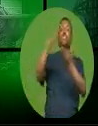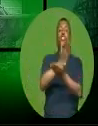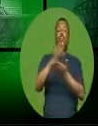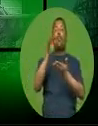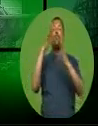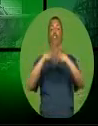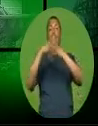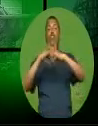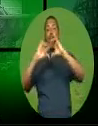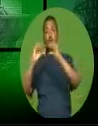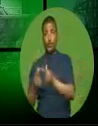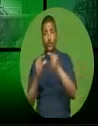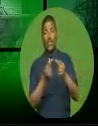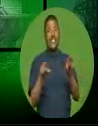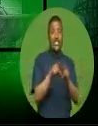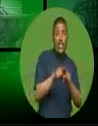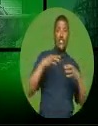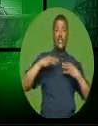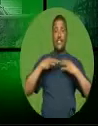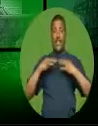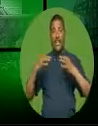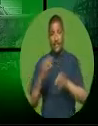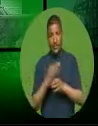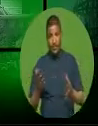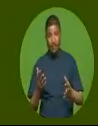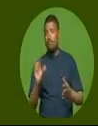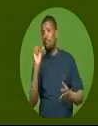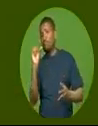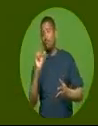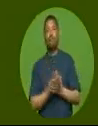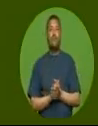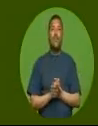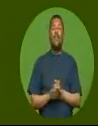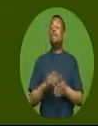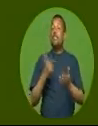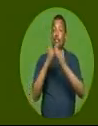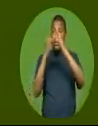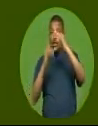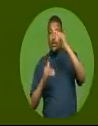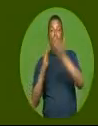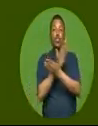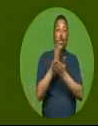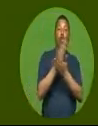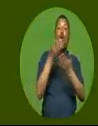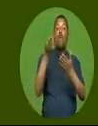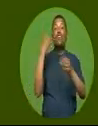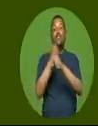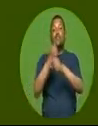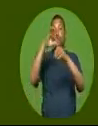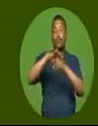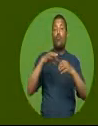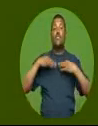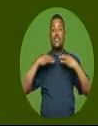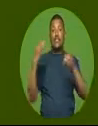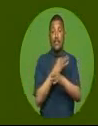of industrial groups such as textile has been low. The decline in the share of employment of